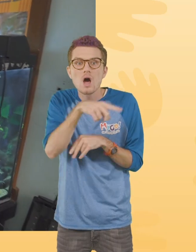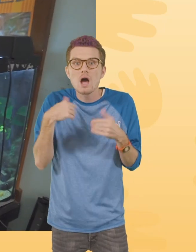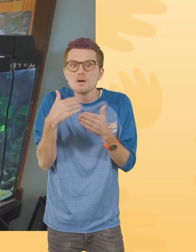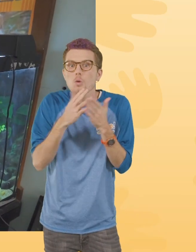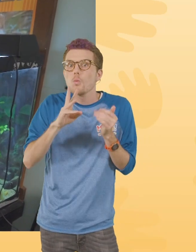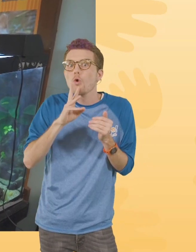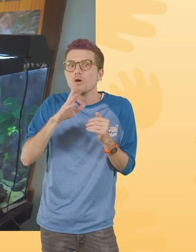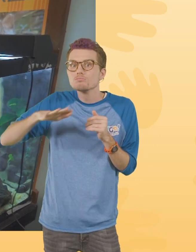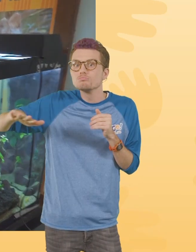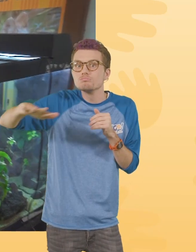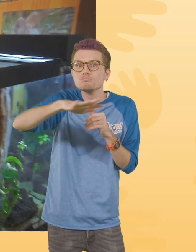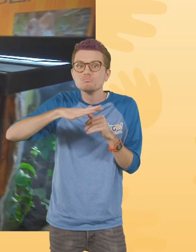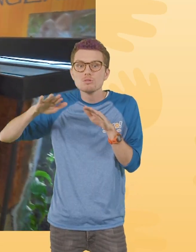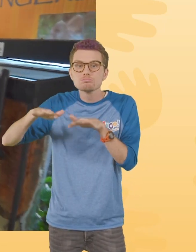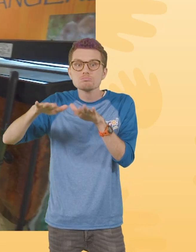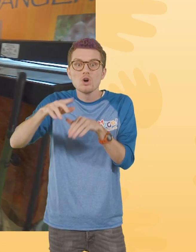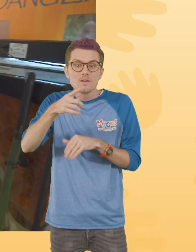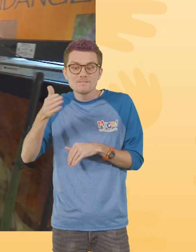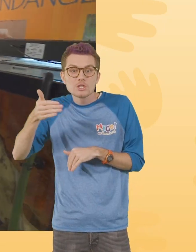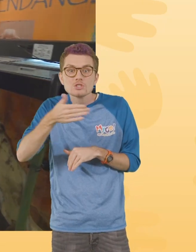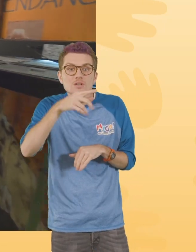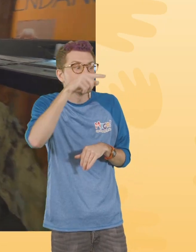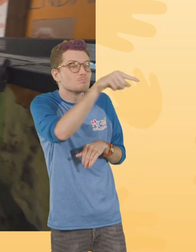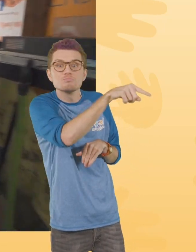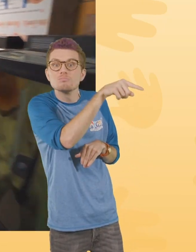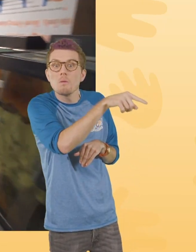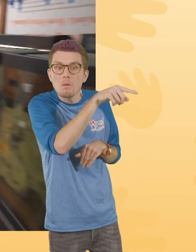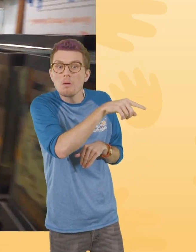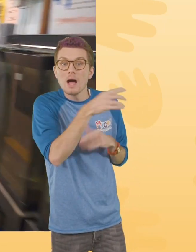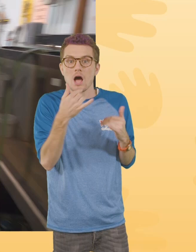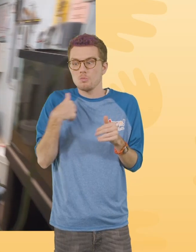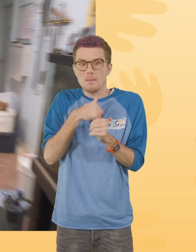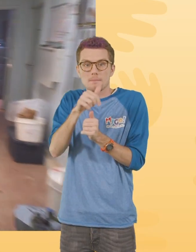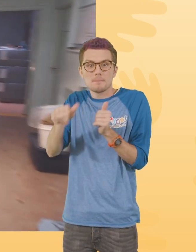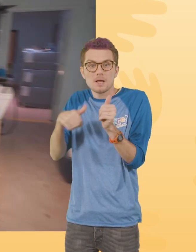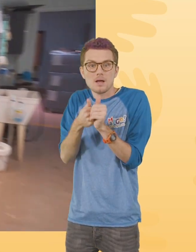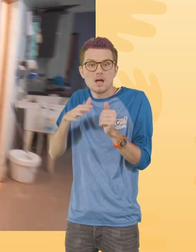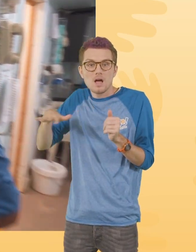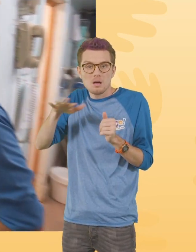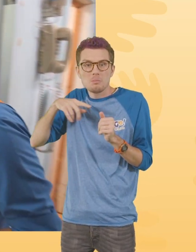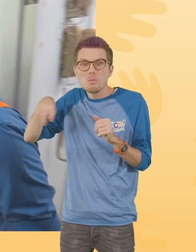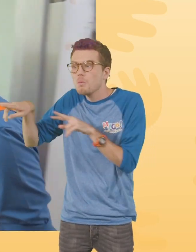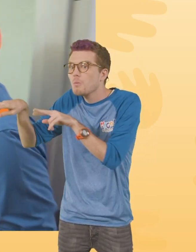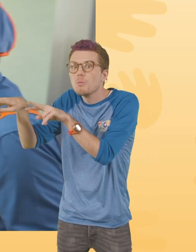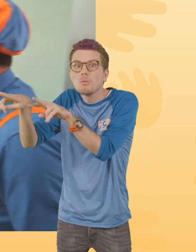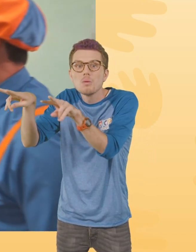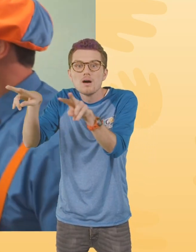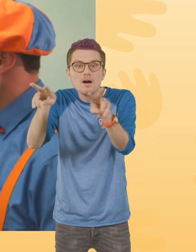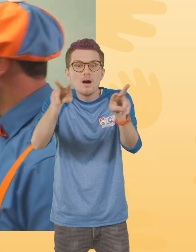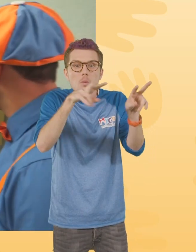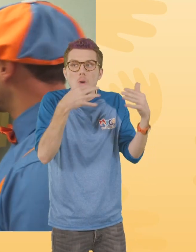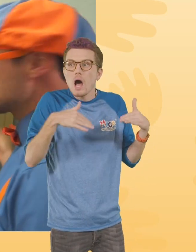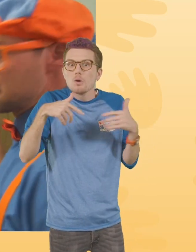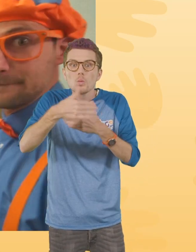aquariums. The fish are on the other side. We're behind the scenes. Whoa, look at this room. Whoa,